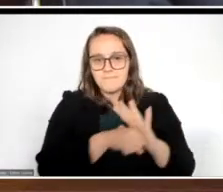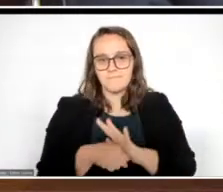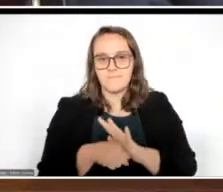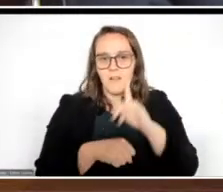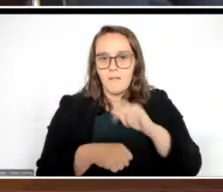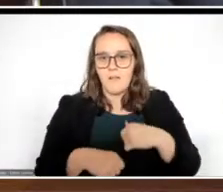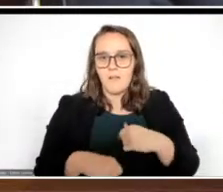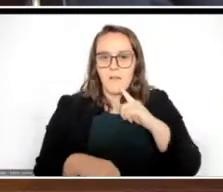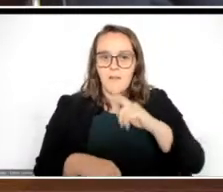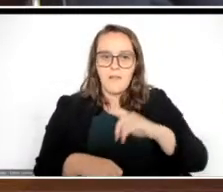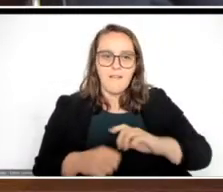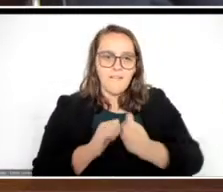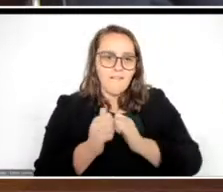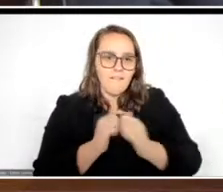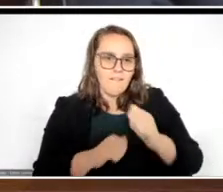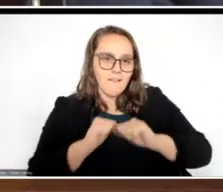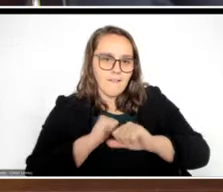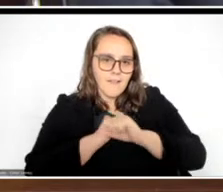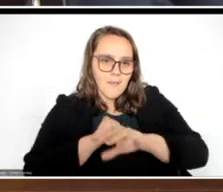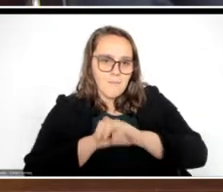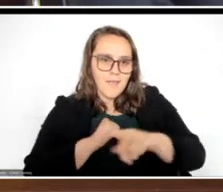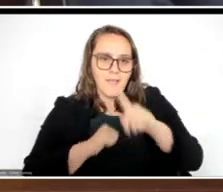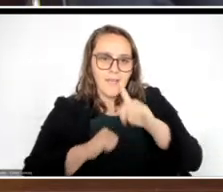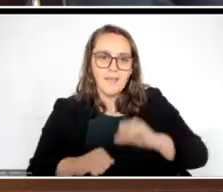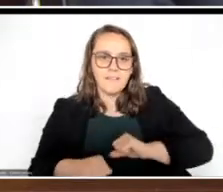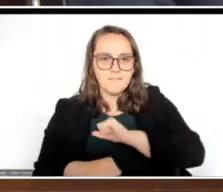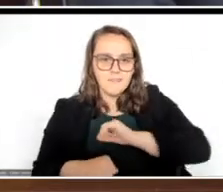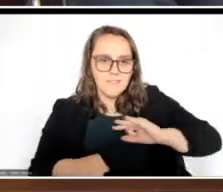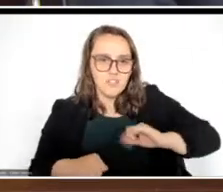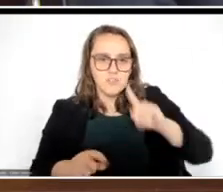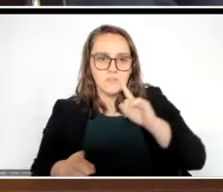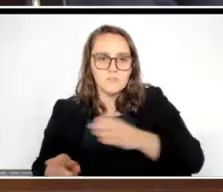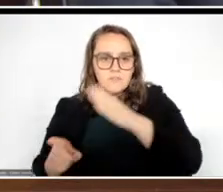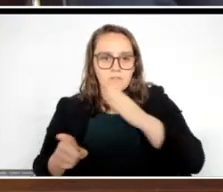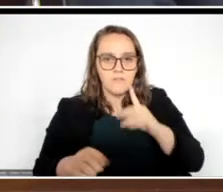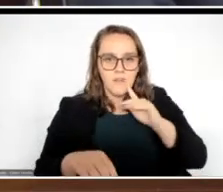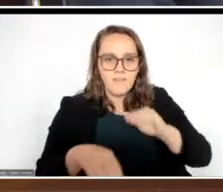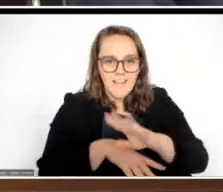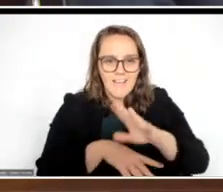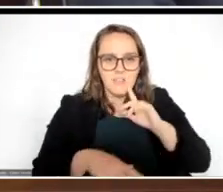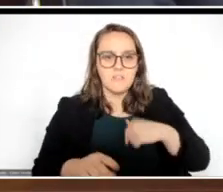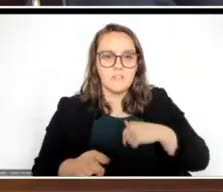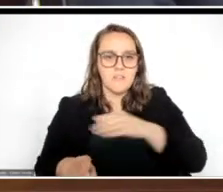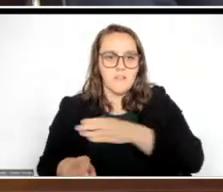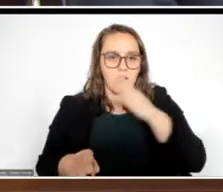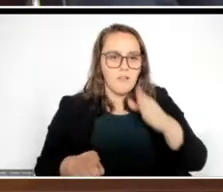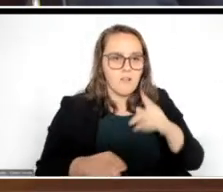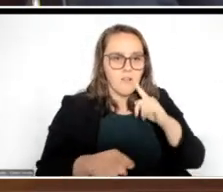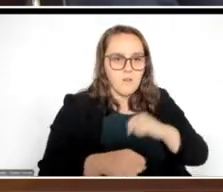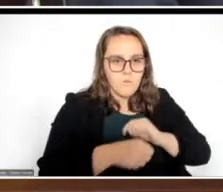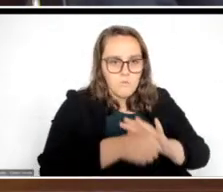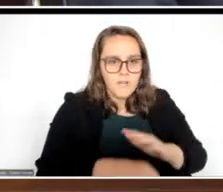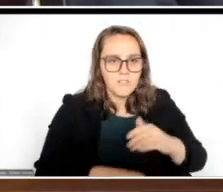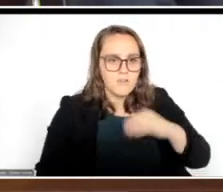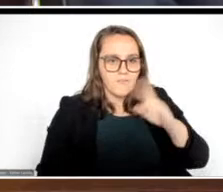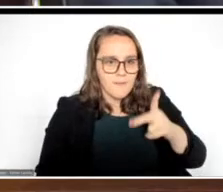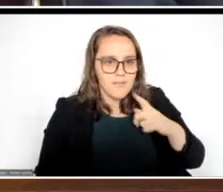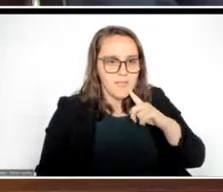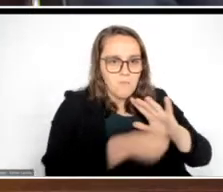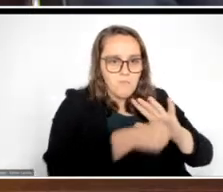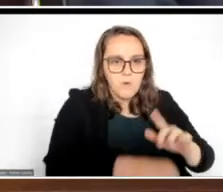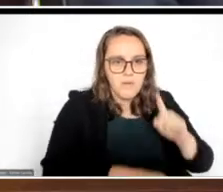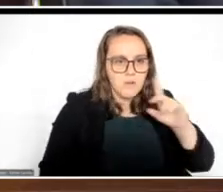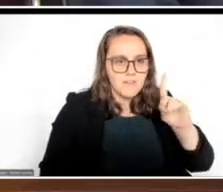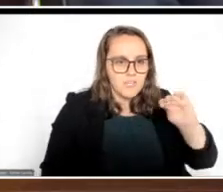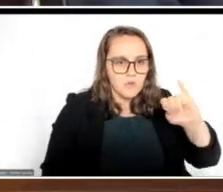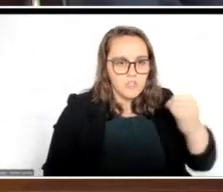vice president, the fake electors, summoning the mob, all of this demonstrates President Trump's personal and substantial role